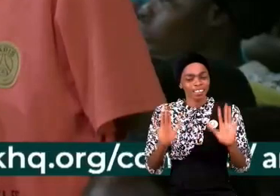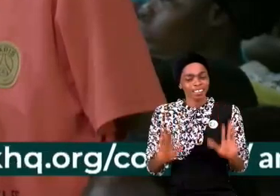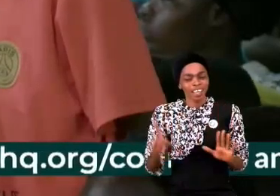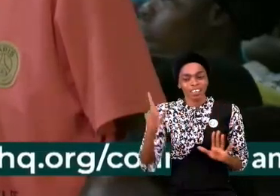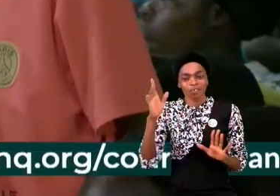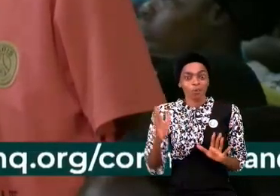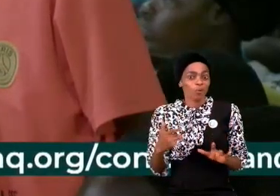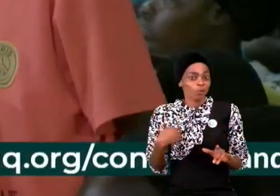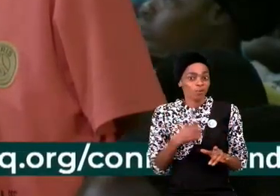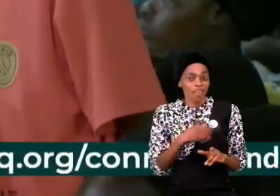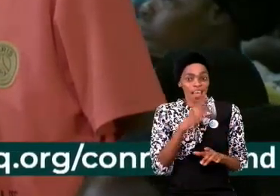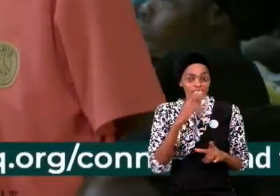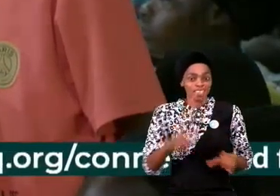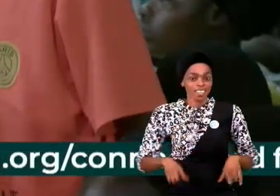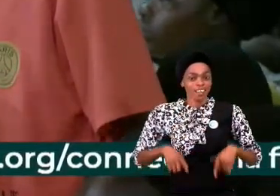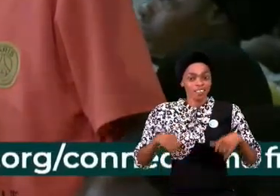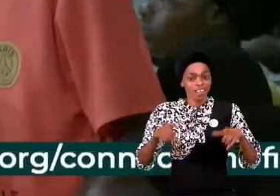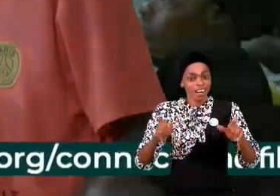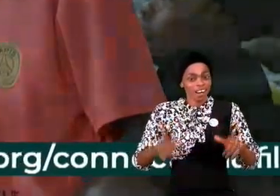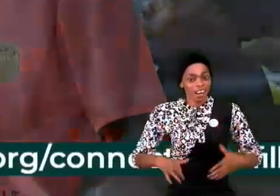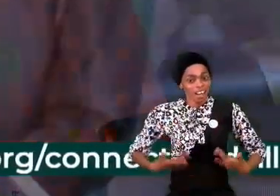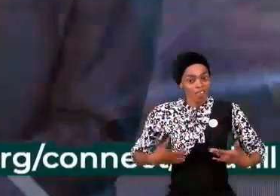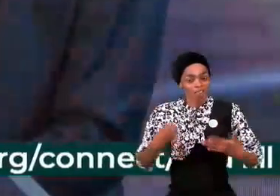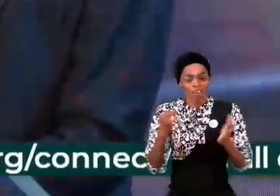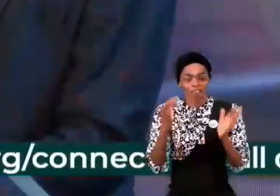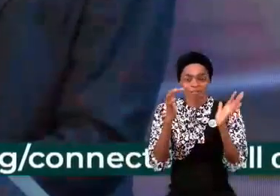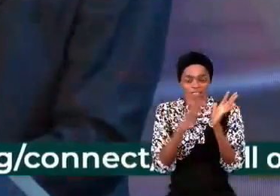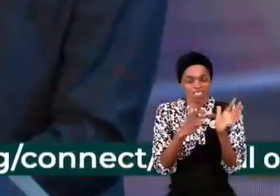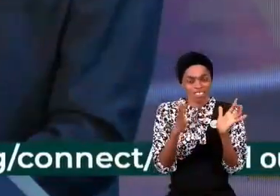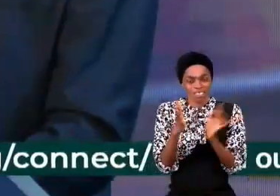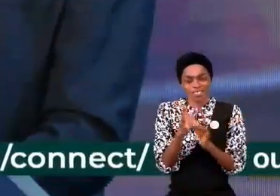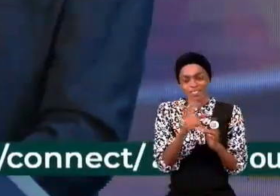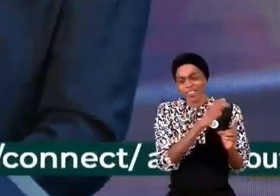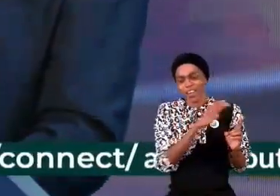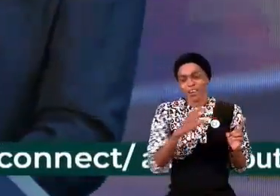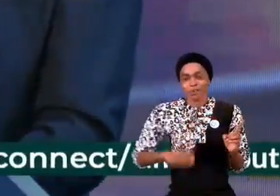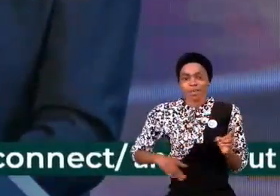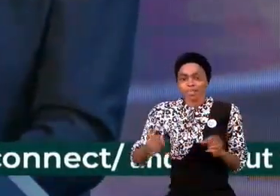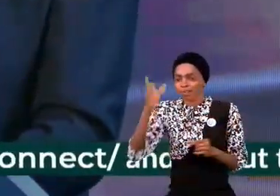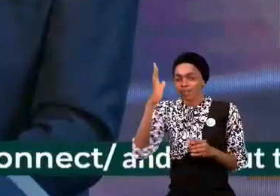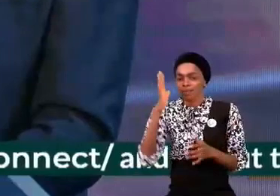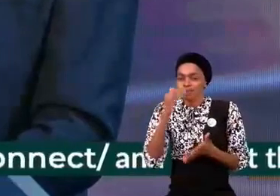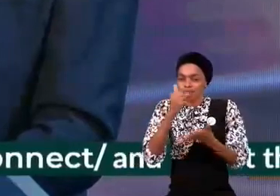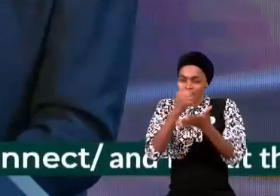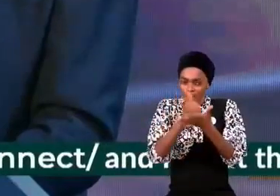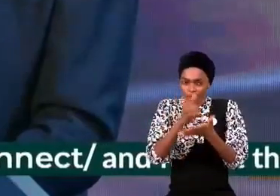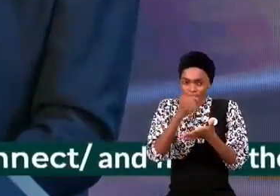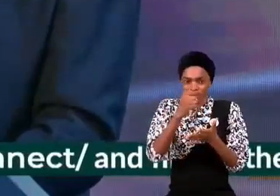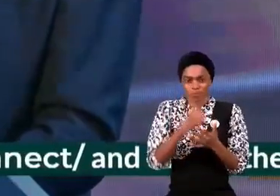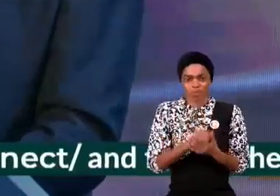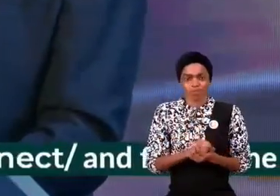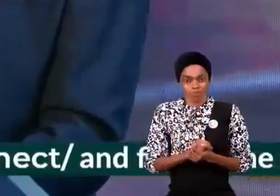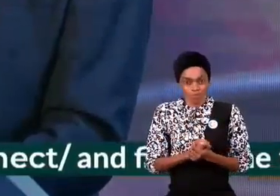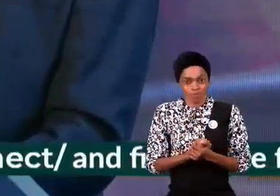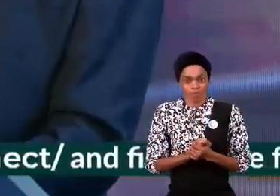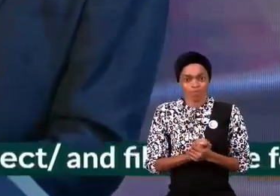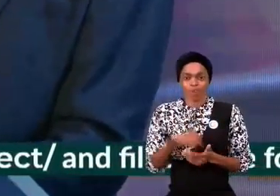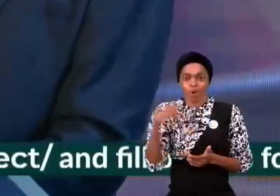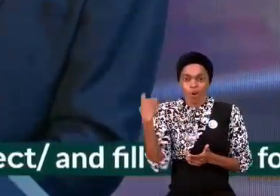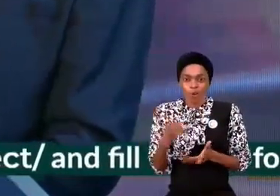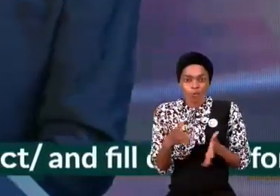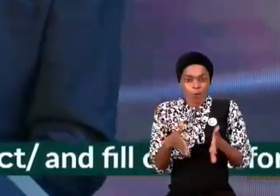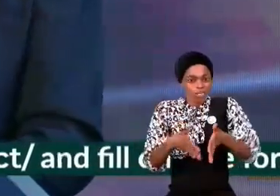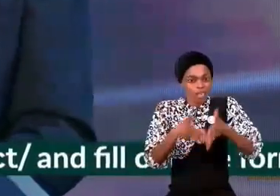you can help the people. You may not need to come back, but stand by